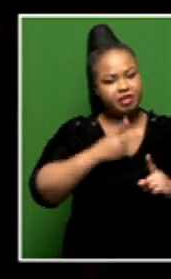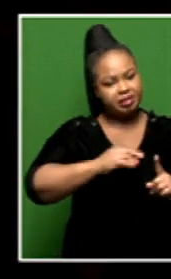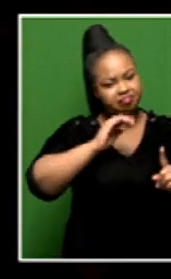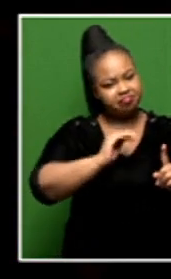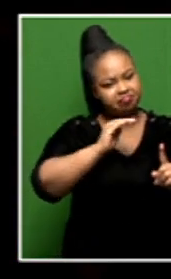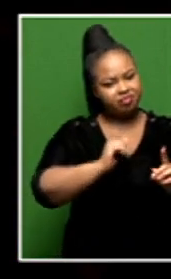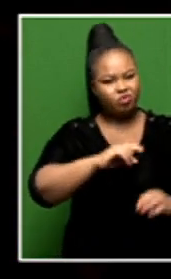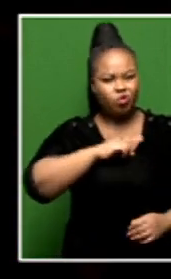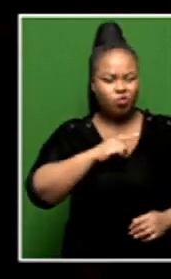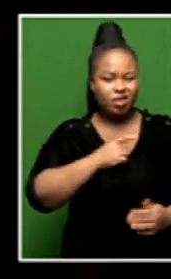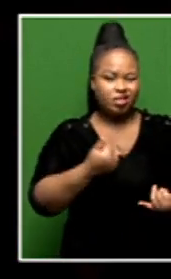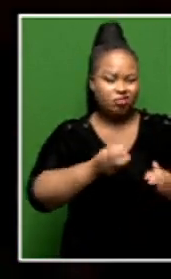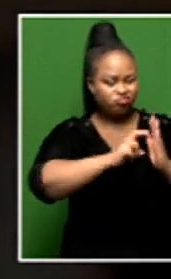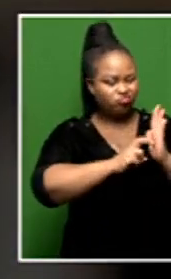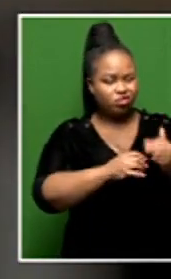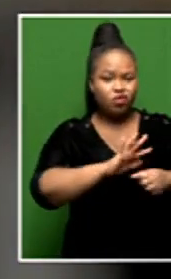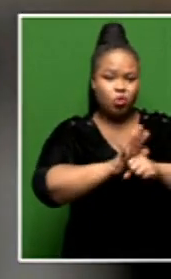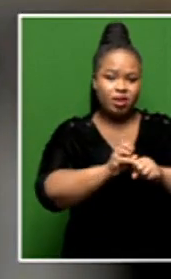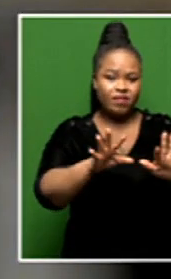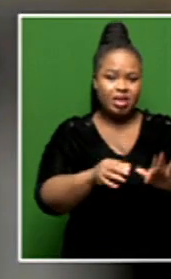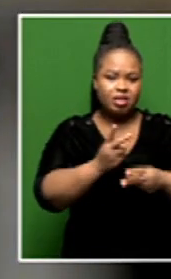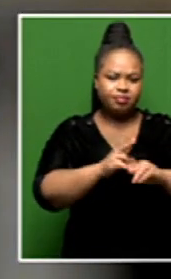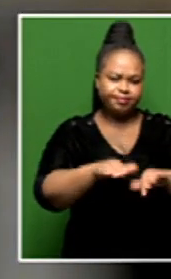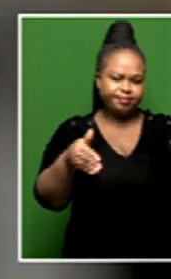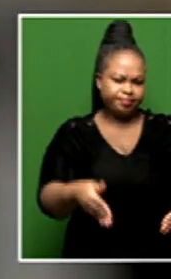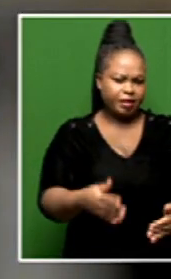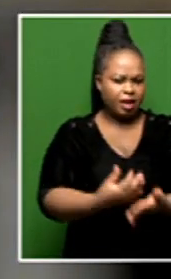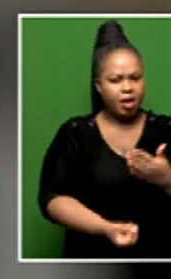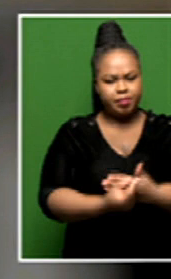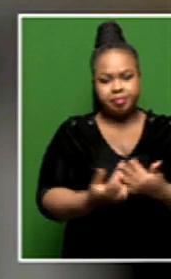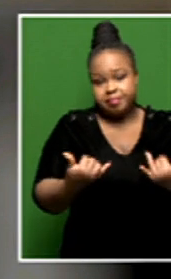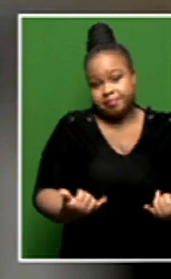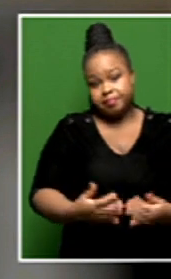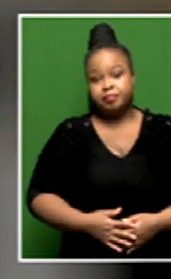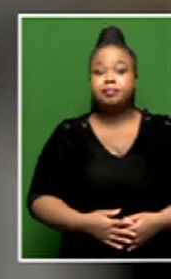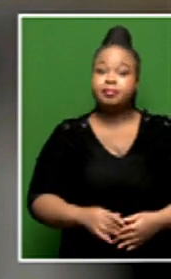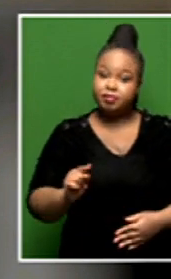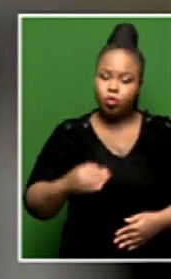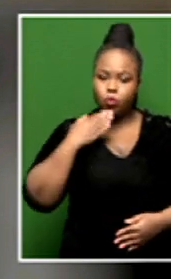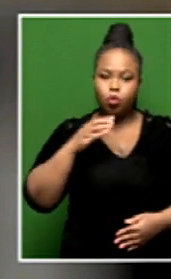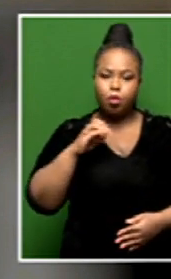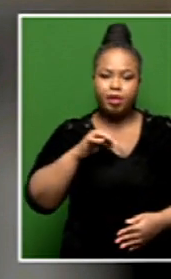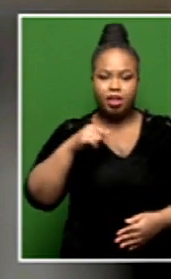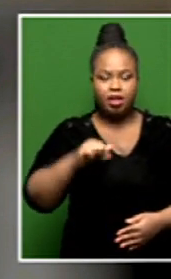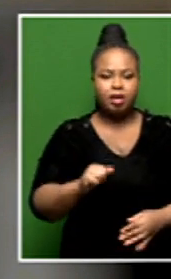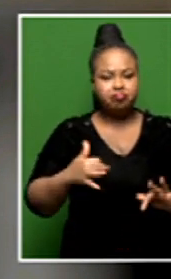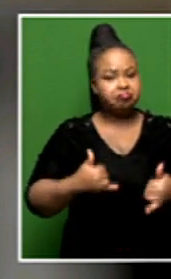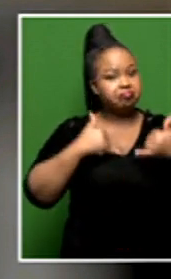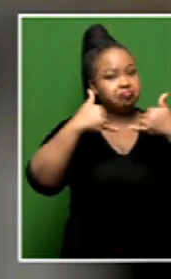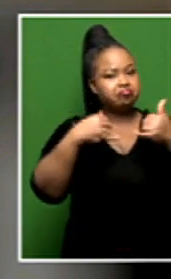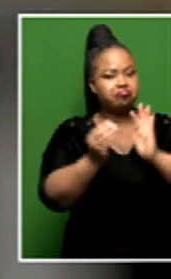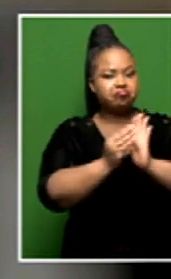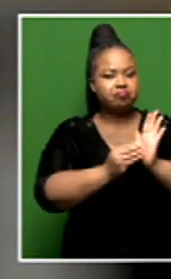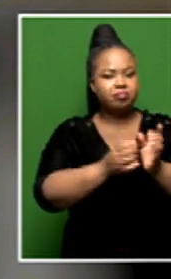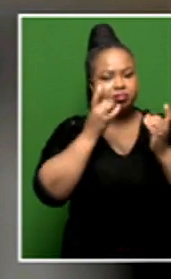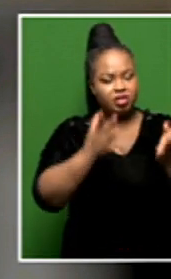rites amidst the regulatory restrictions for burials during COVID-19. That's Omelga Mthiyane's award-winning